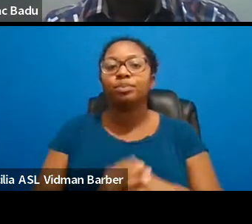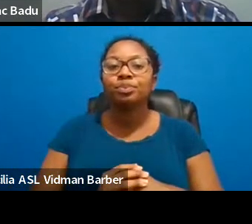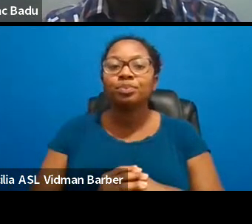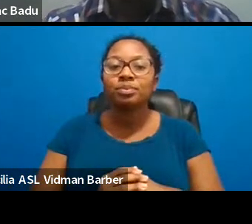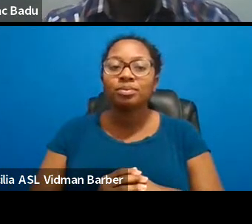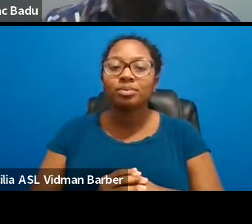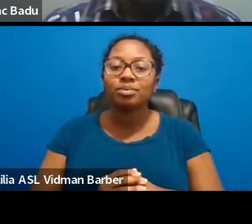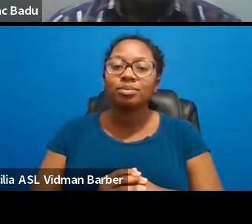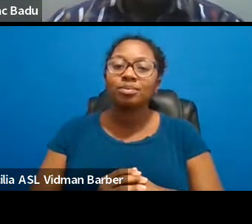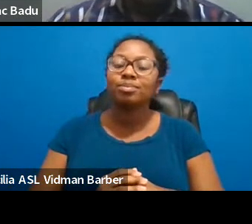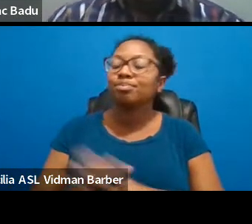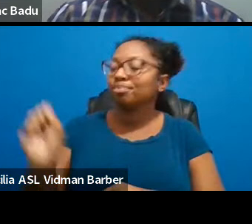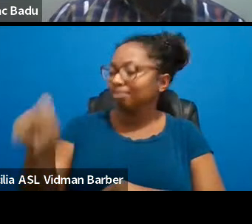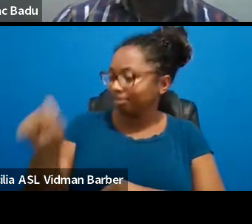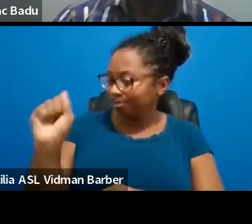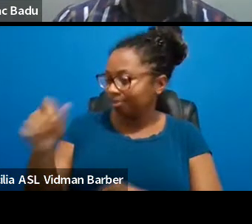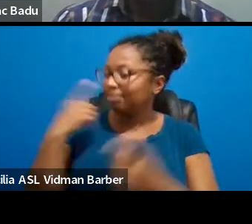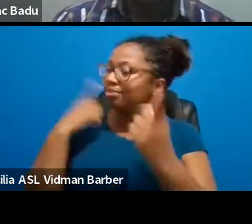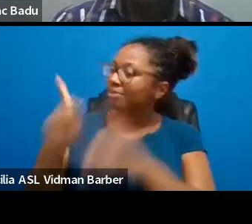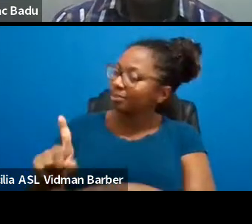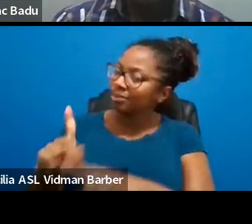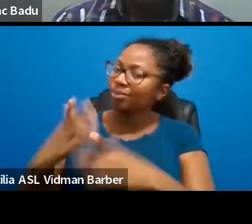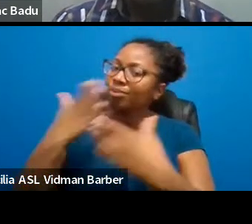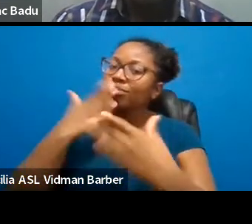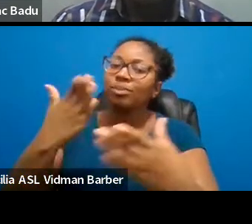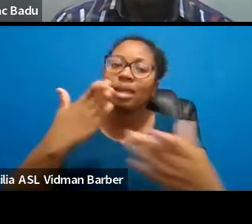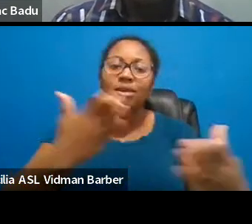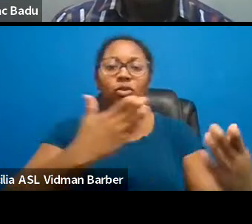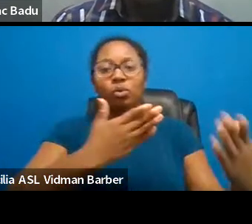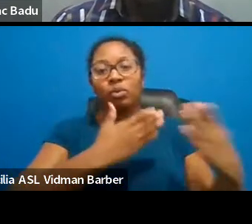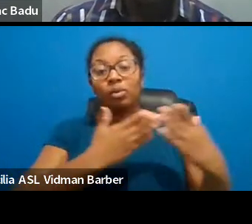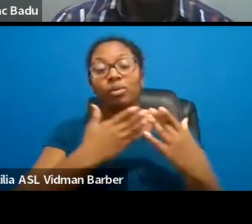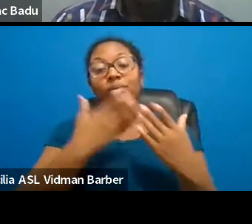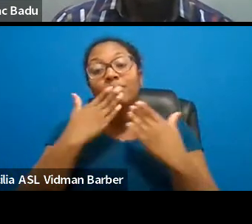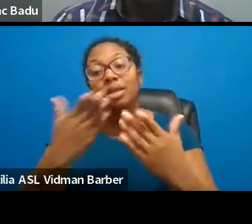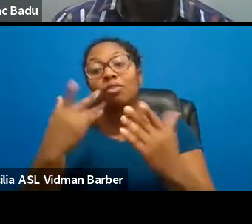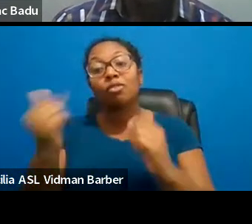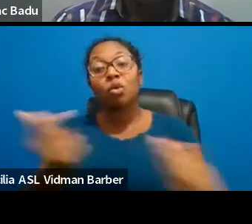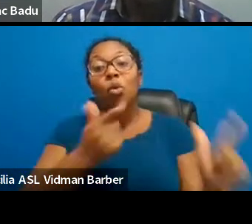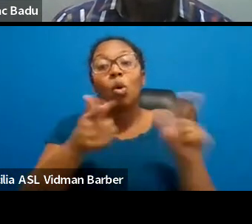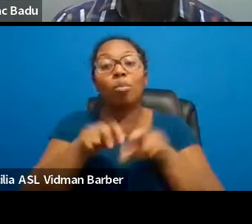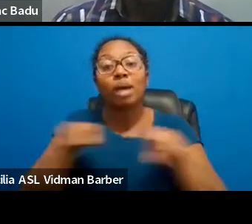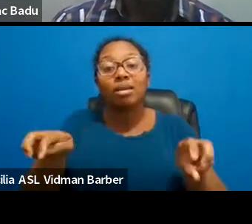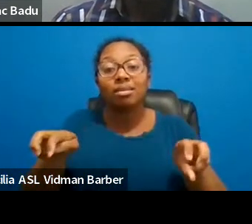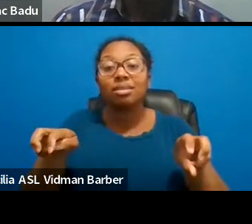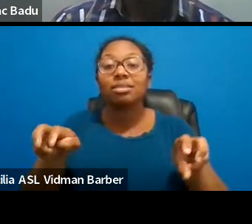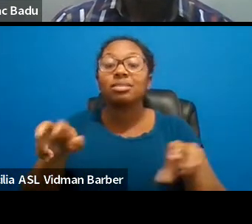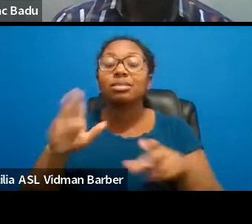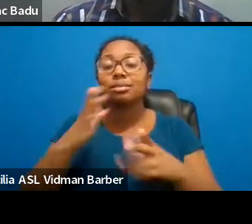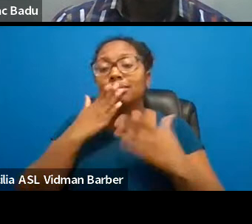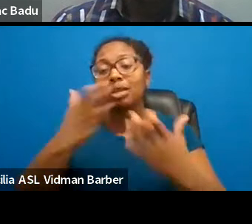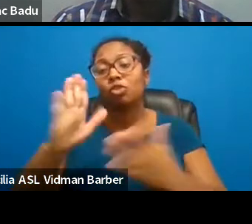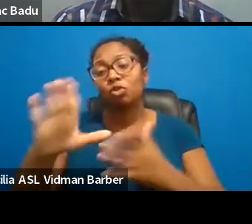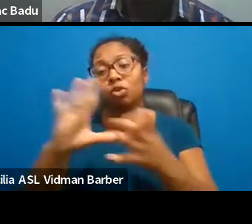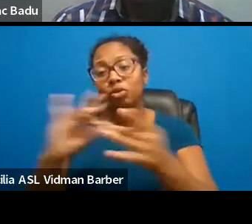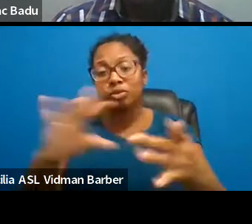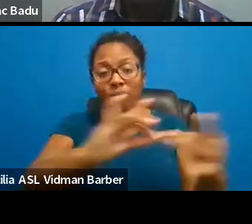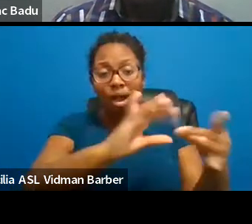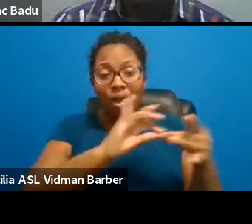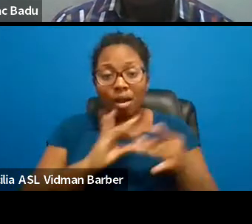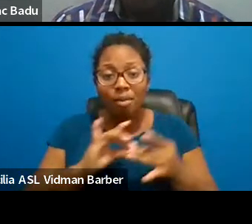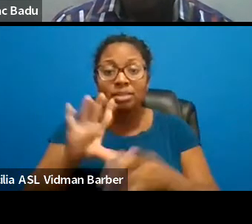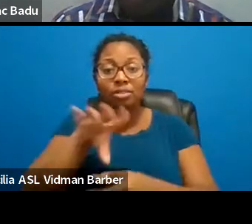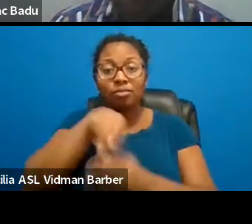Right, very true indeed. Thank you for that. And thank you to our panelists. I appreciate your input and being a part of